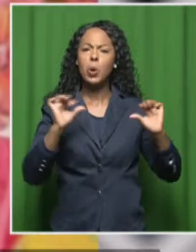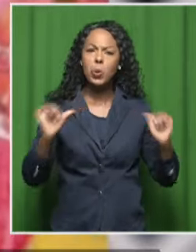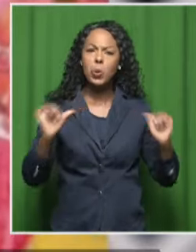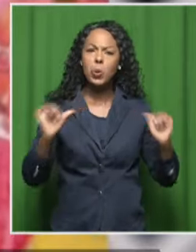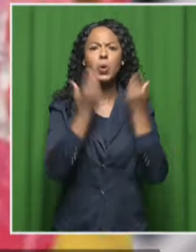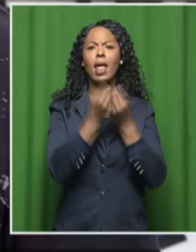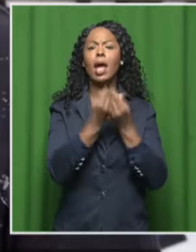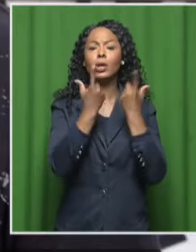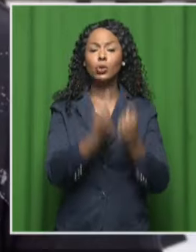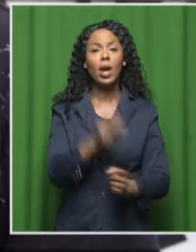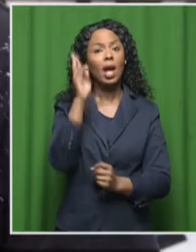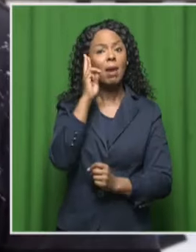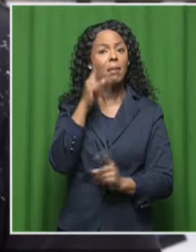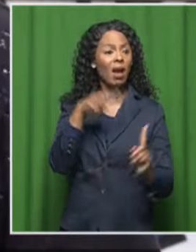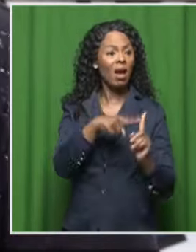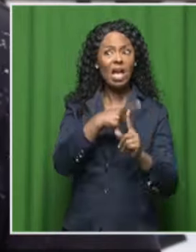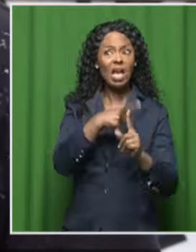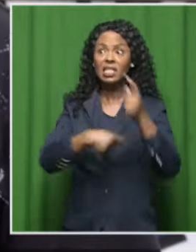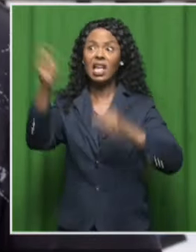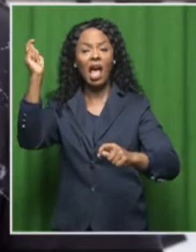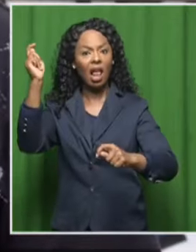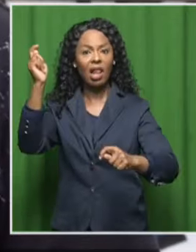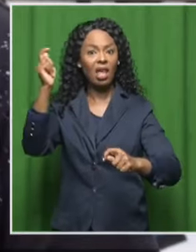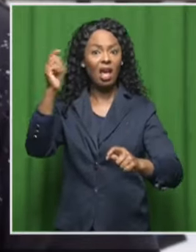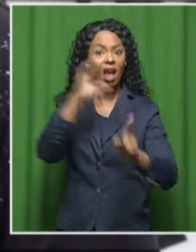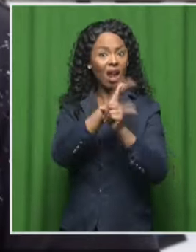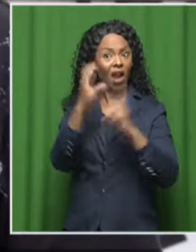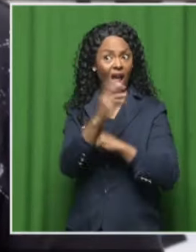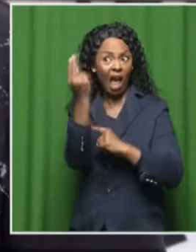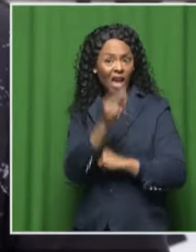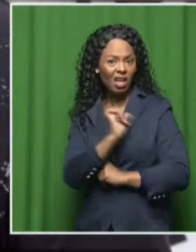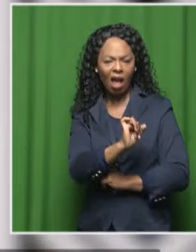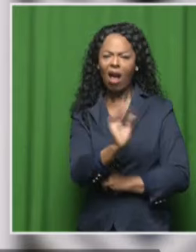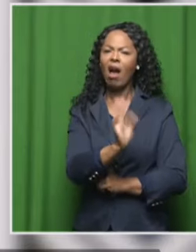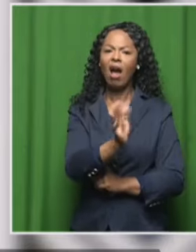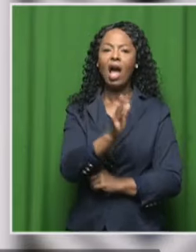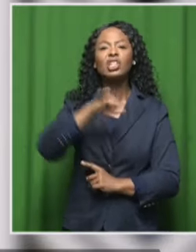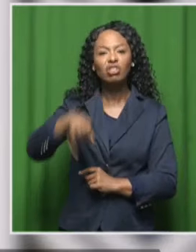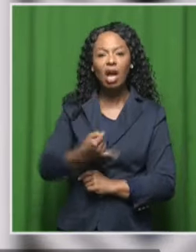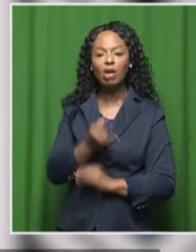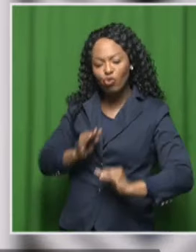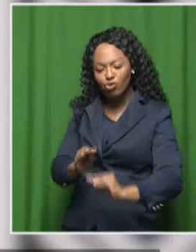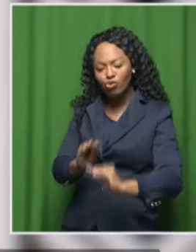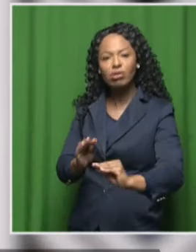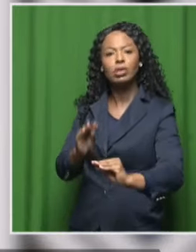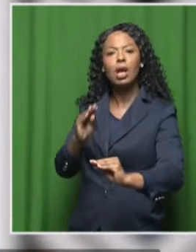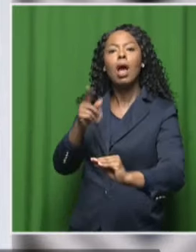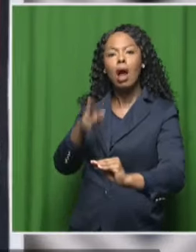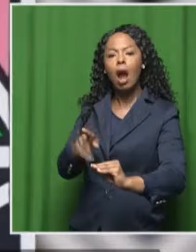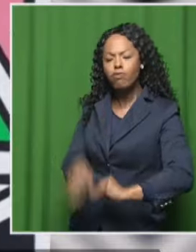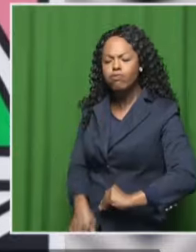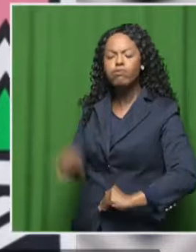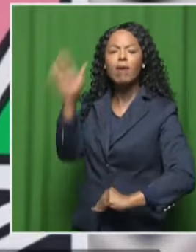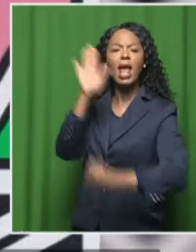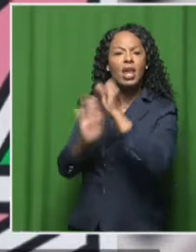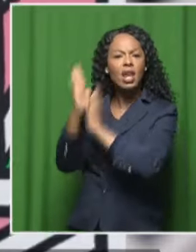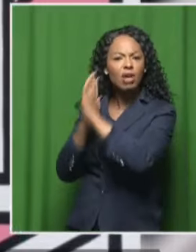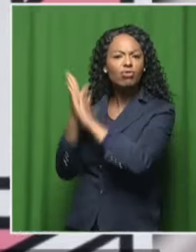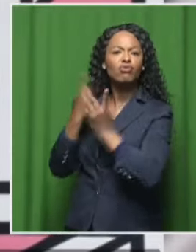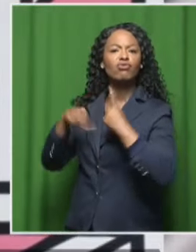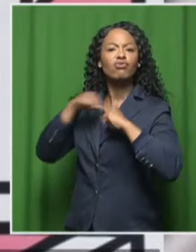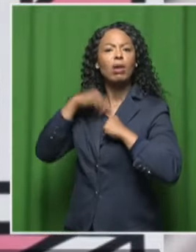Remember, this art was not selling. We didn't do that for selling. We're doing it for us. Dr. Mahlangu's artistry has not